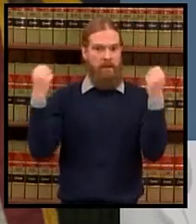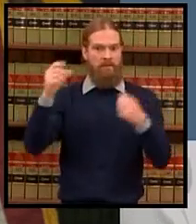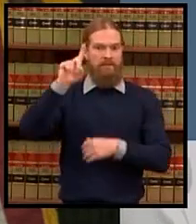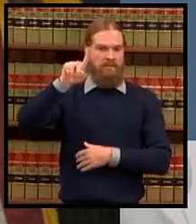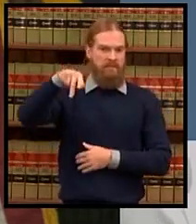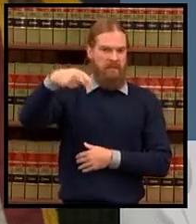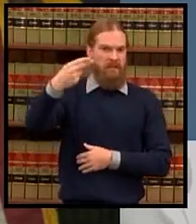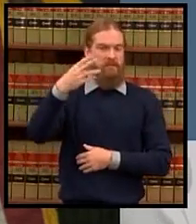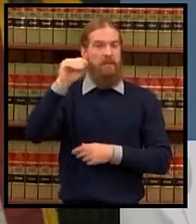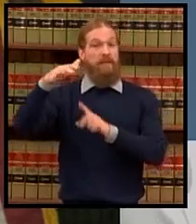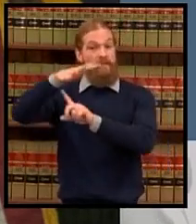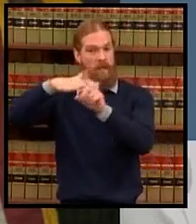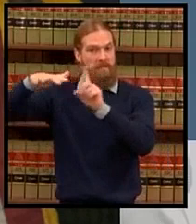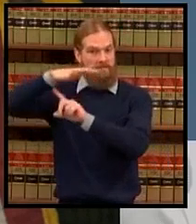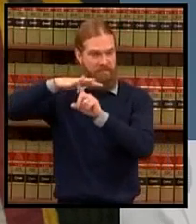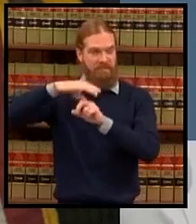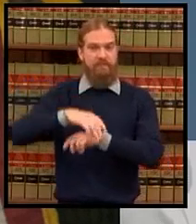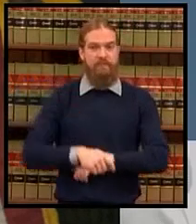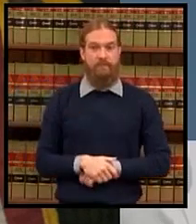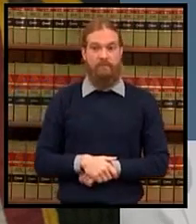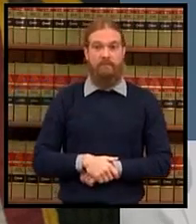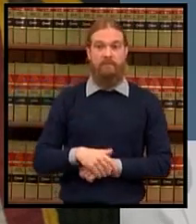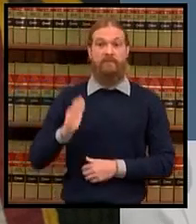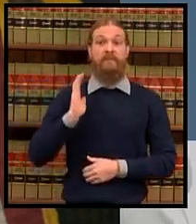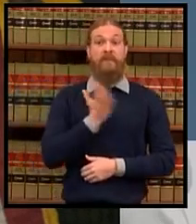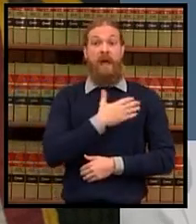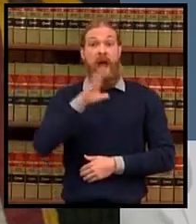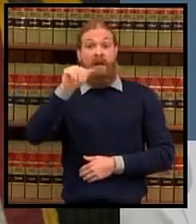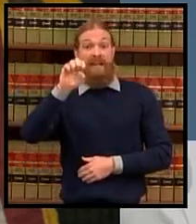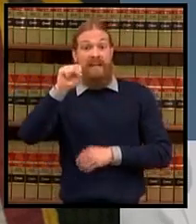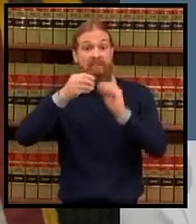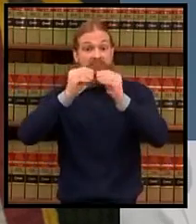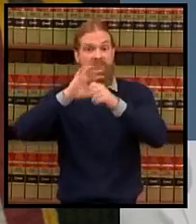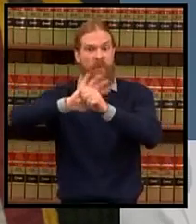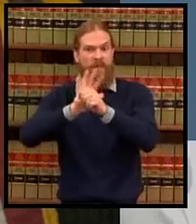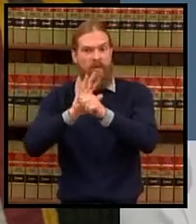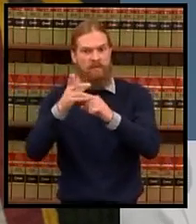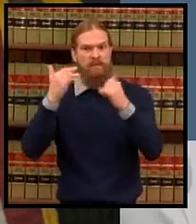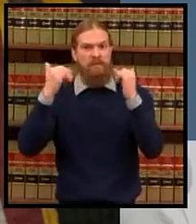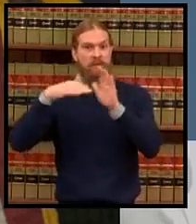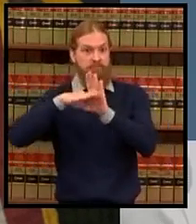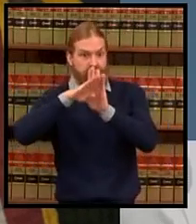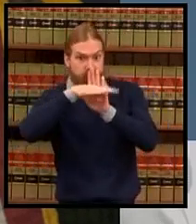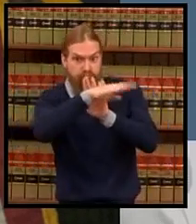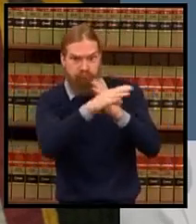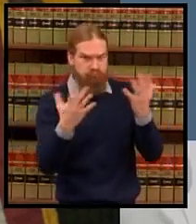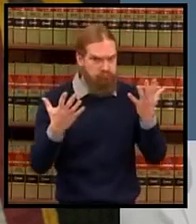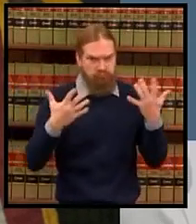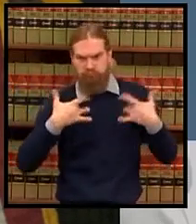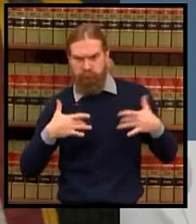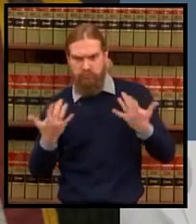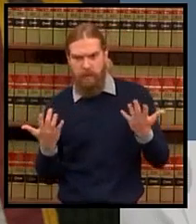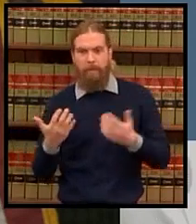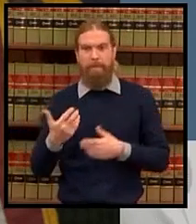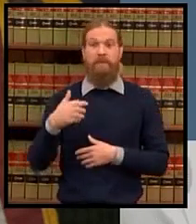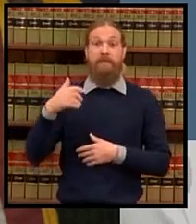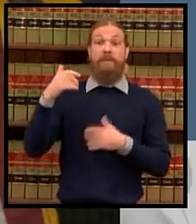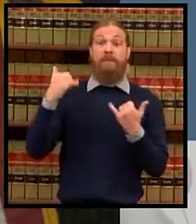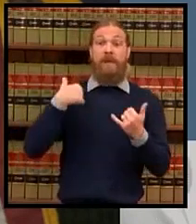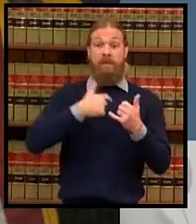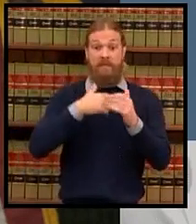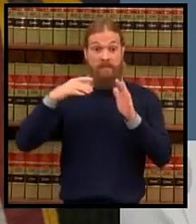from rescue to recovery took a significant step forward last week when Denver moved to level yellow on the state's updated COVID